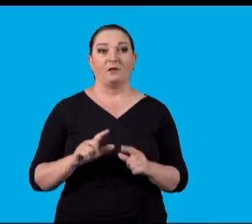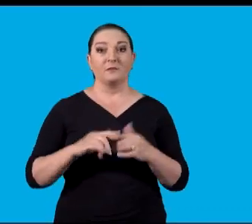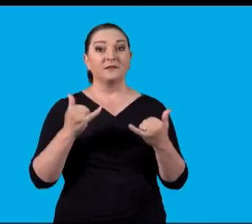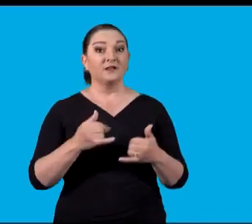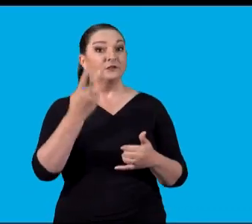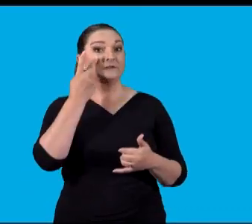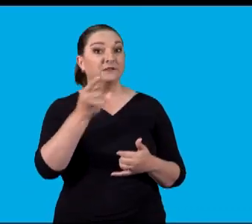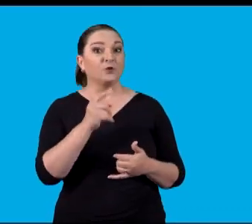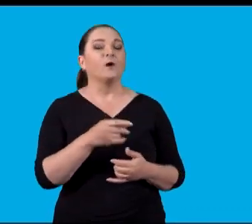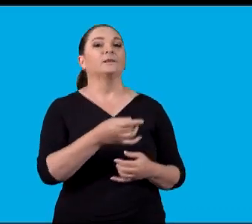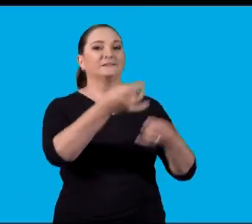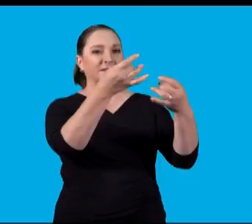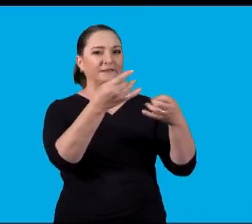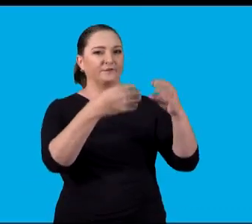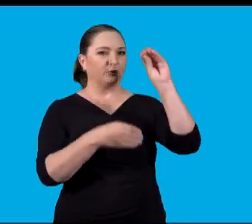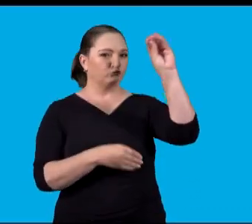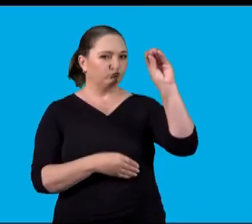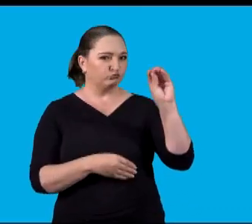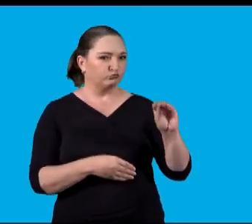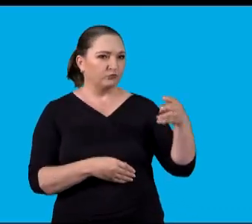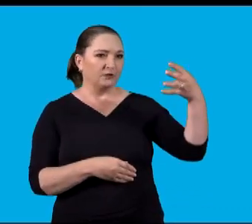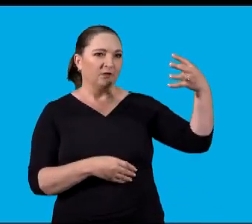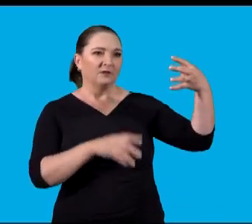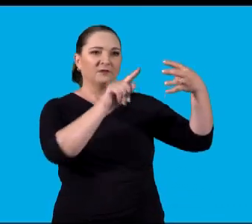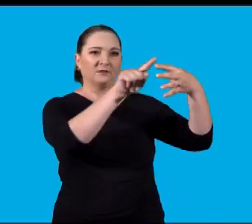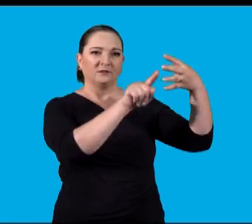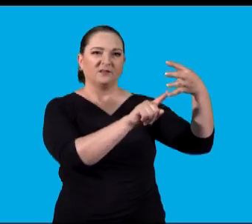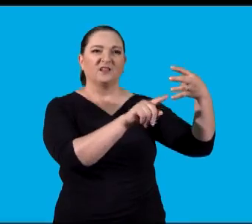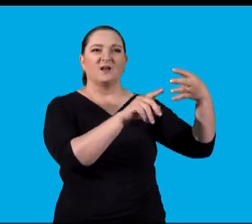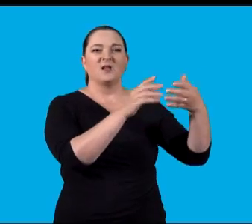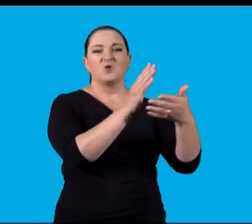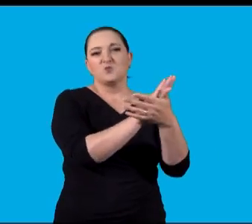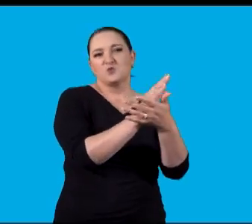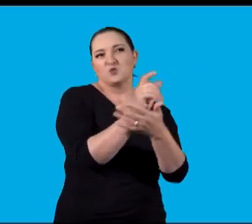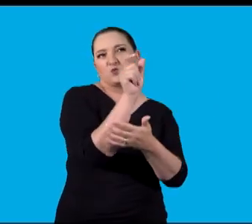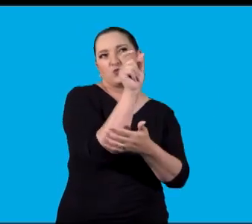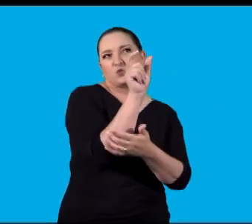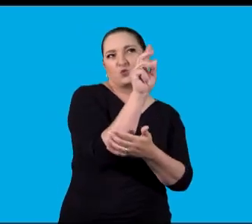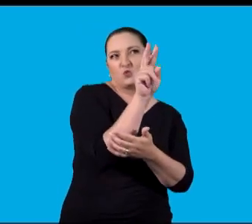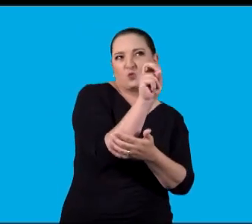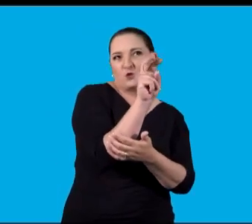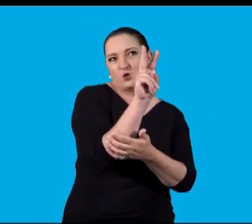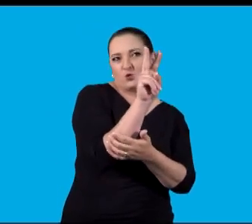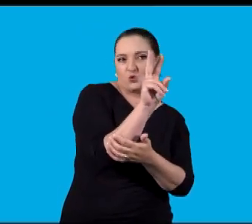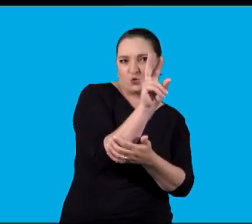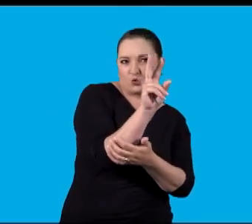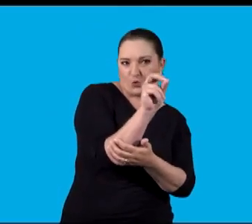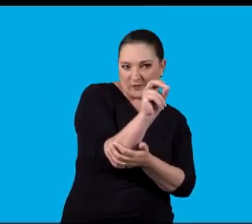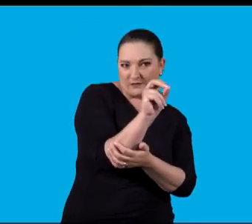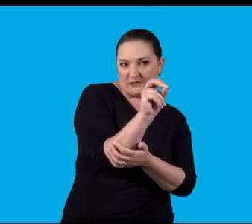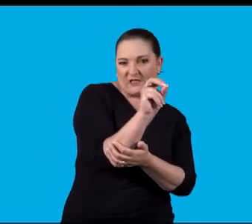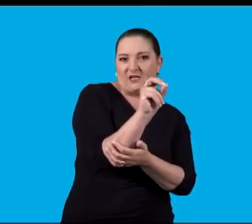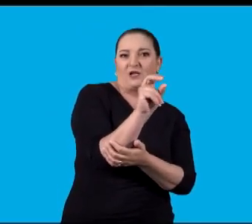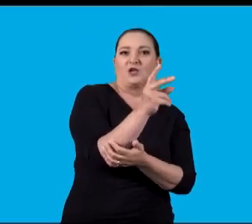at your information. We're given information for the year 2020 and the year 2021. And